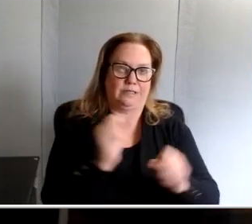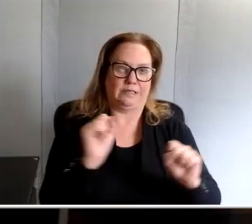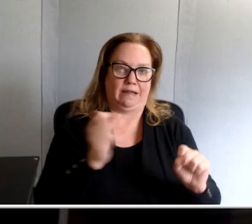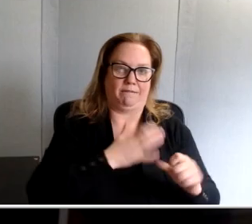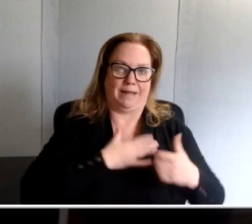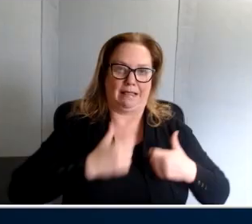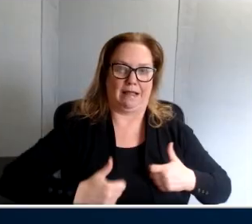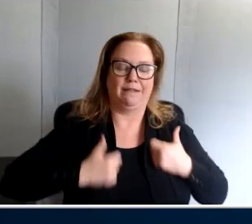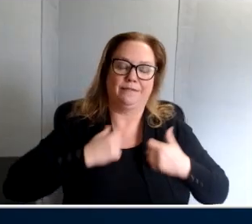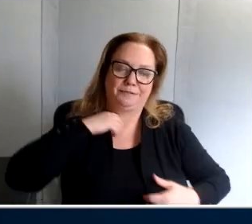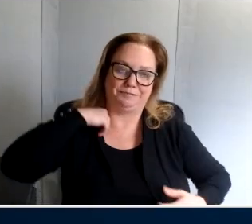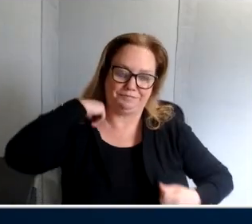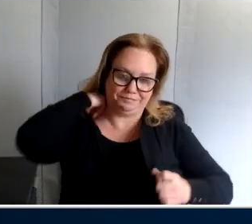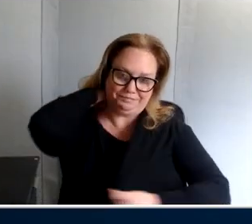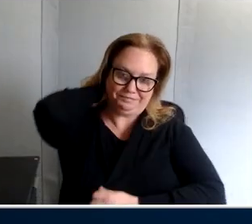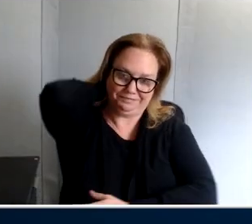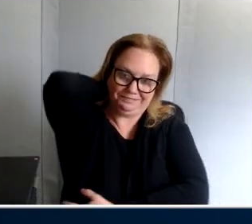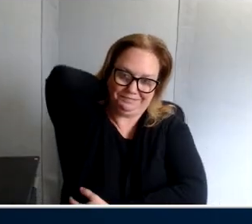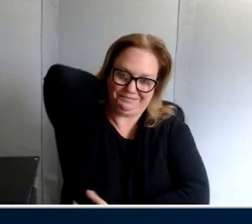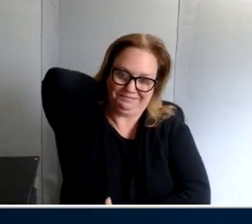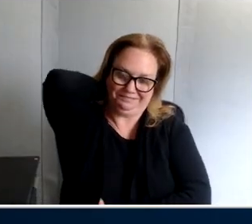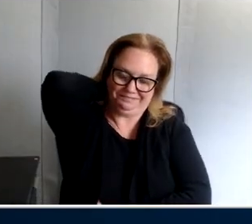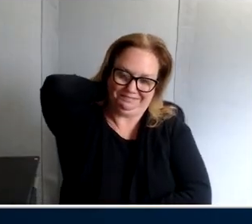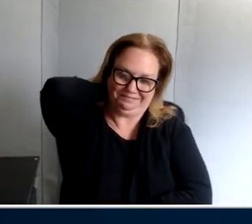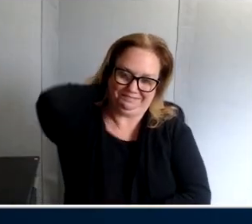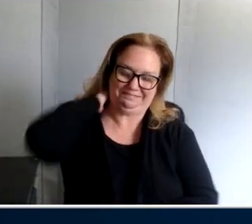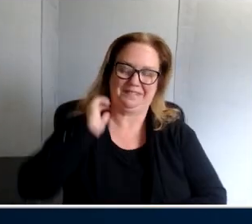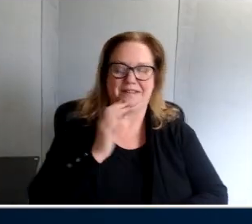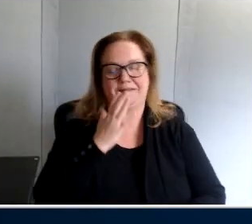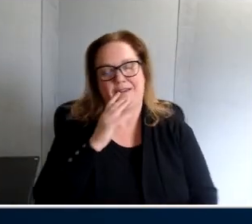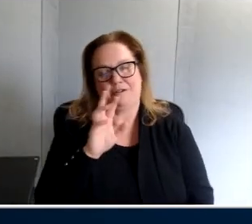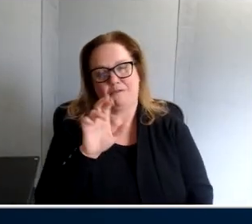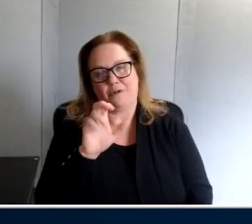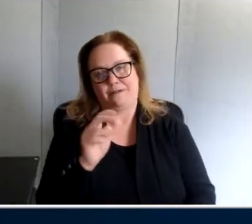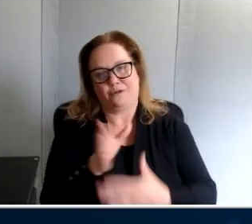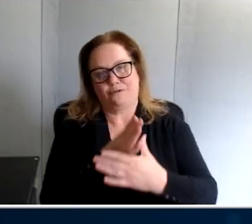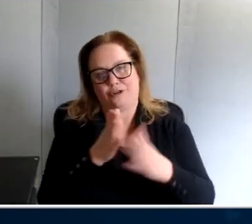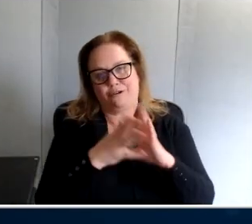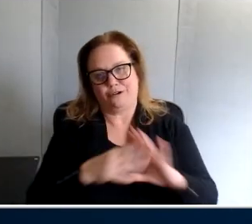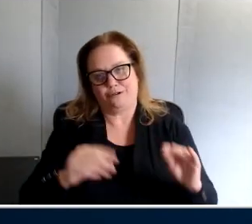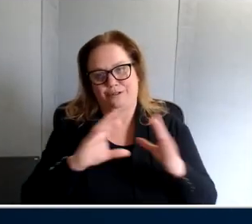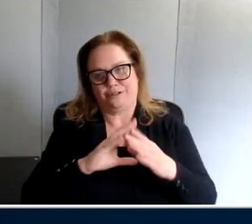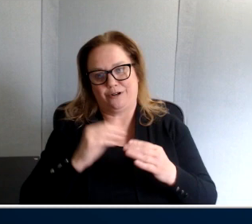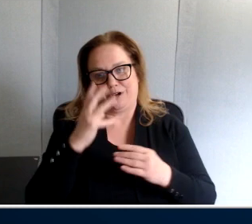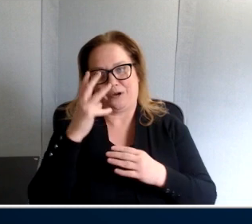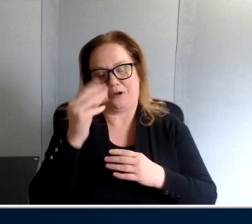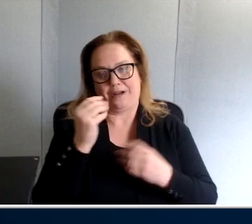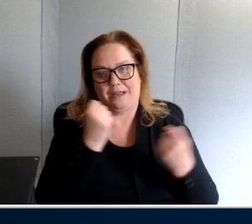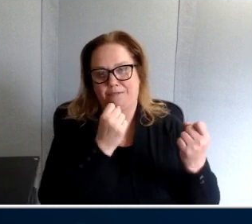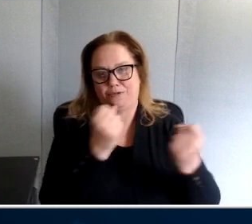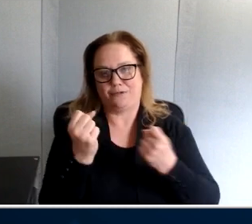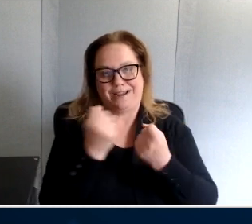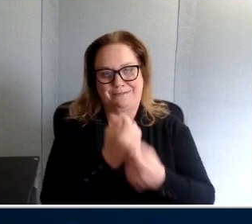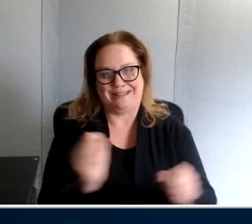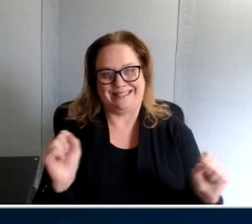life. All right. Thank you so much for sharing your story, and just get out there, keep driving, and be safe,